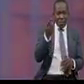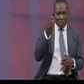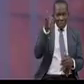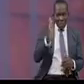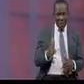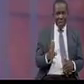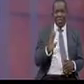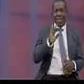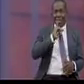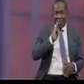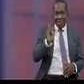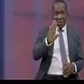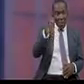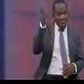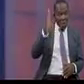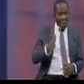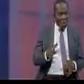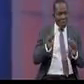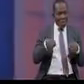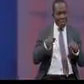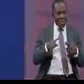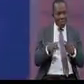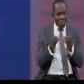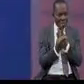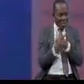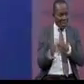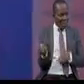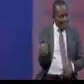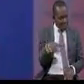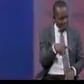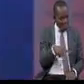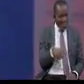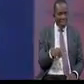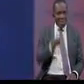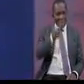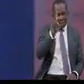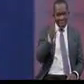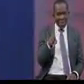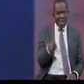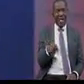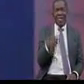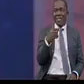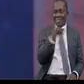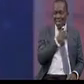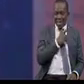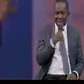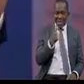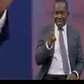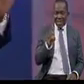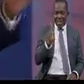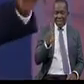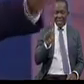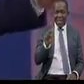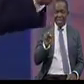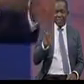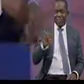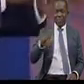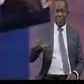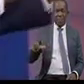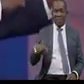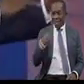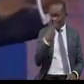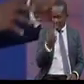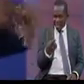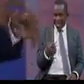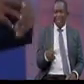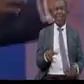deliver you? Daniel replied, he said, live forever, O king. Don't mind that, that's what they always say